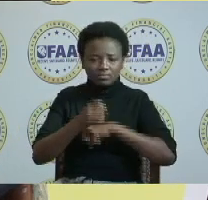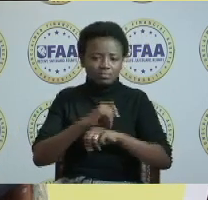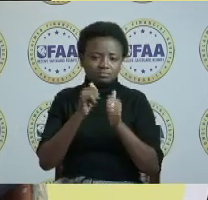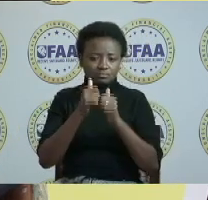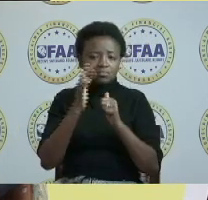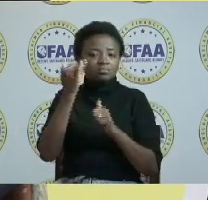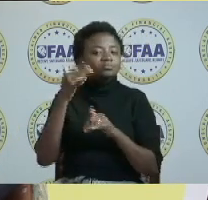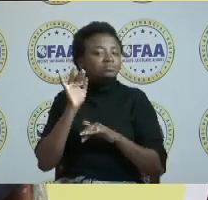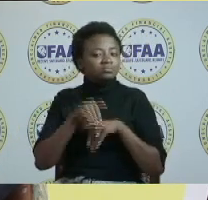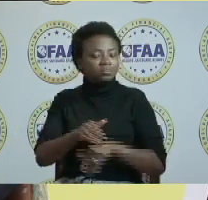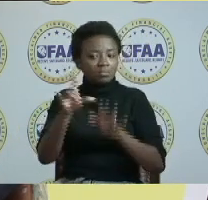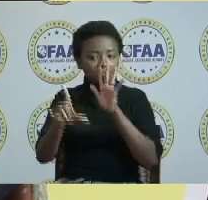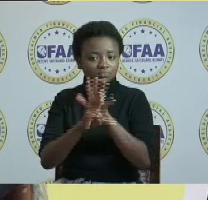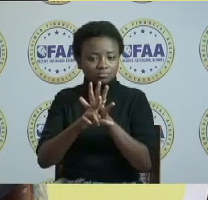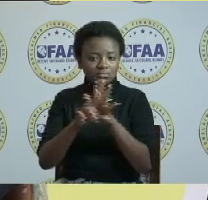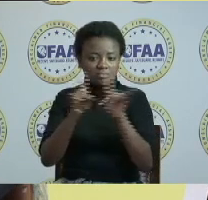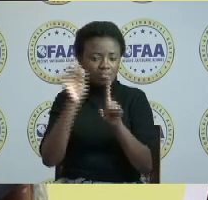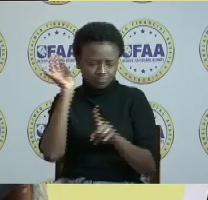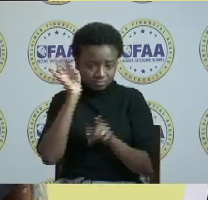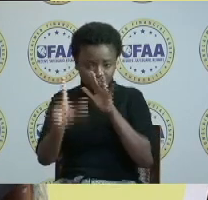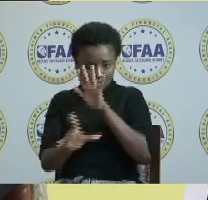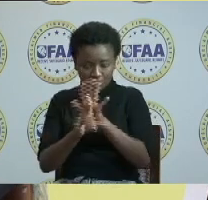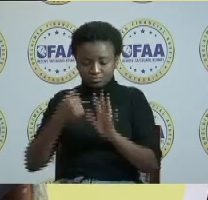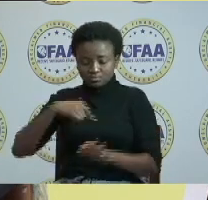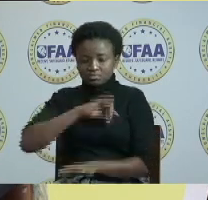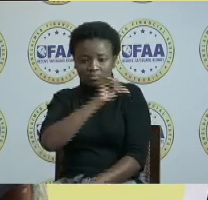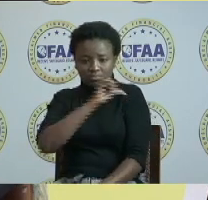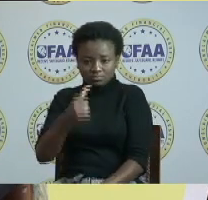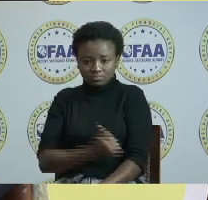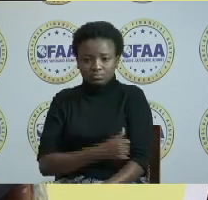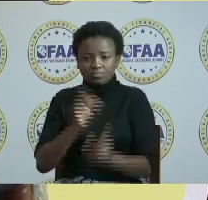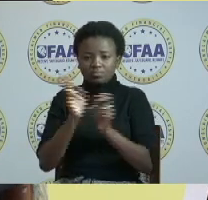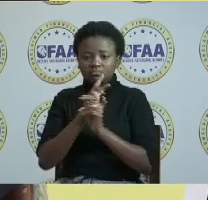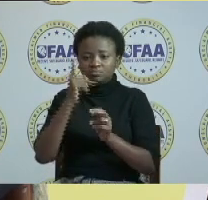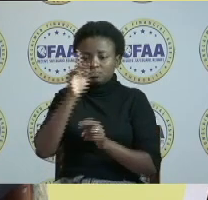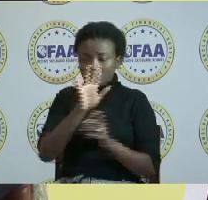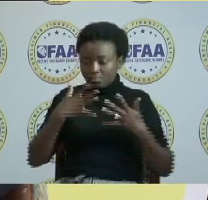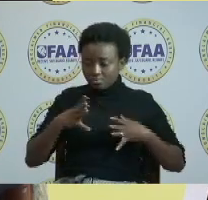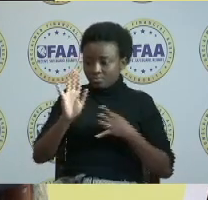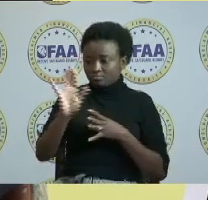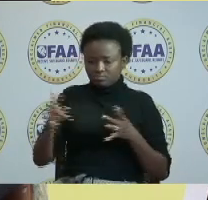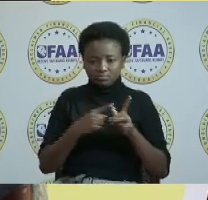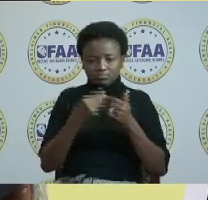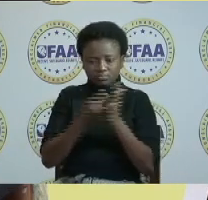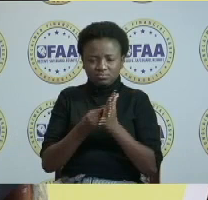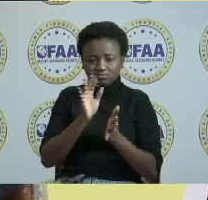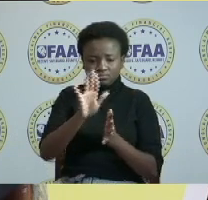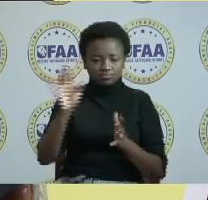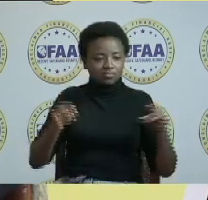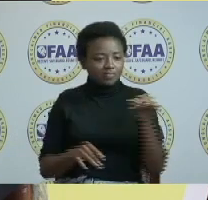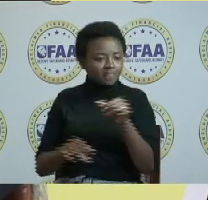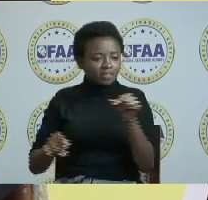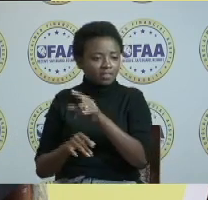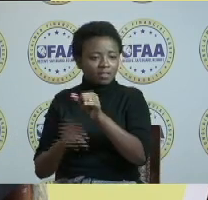with the laws of the land. And for us as an authority, we are looking for their claimants and pay them their money. It's quite unfortunate. We have so